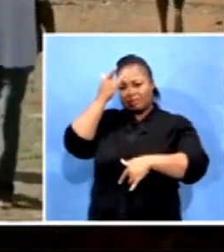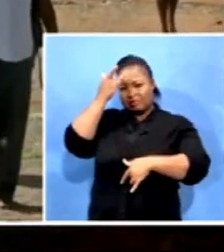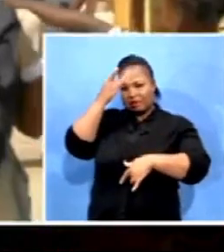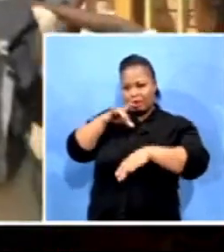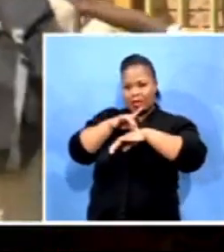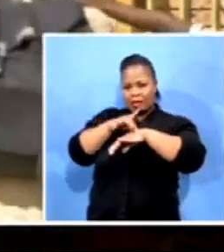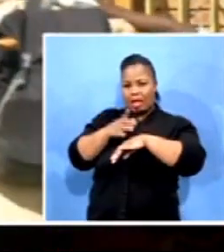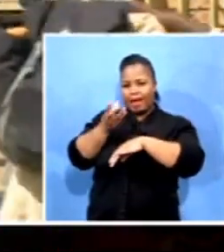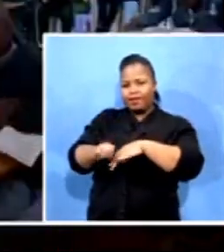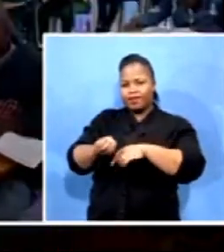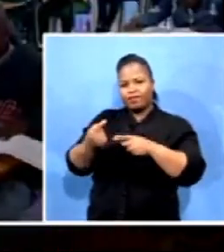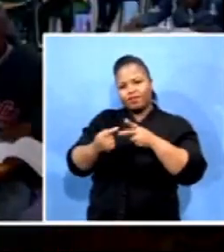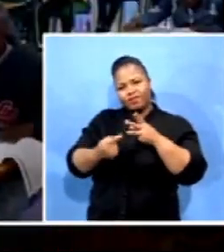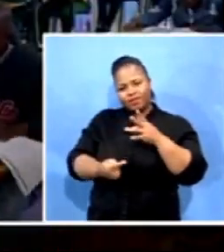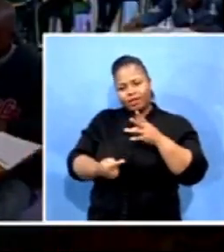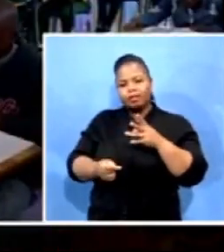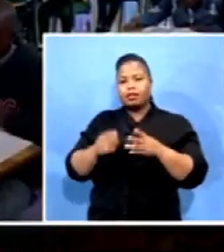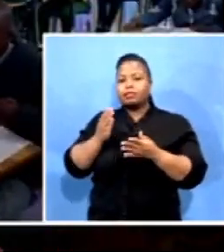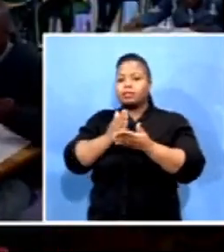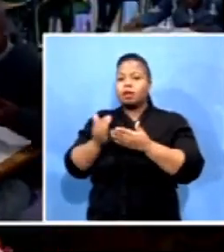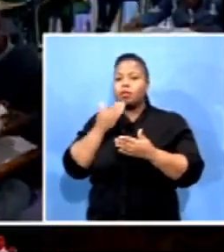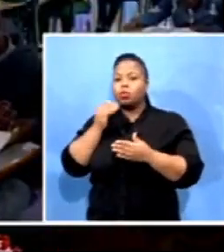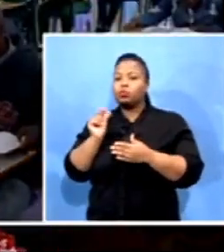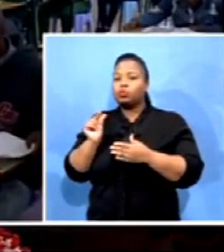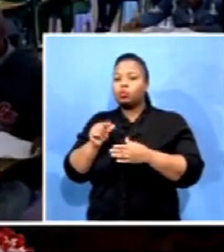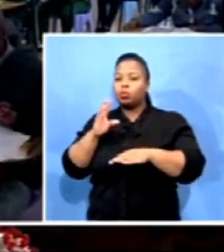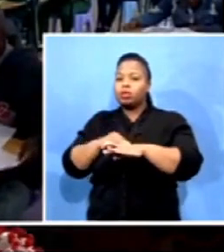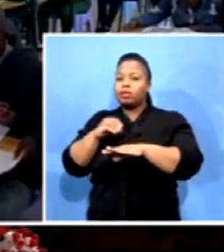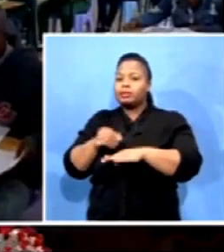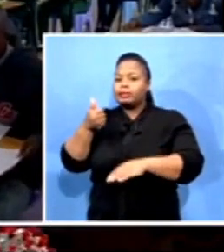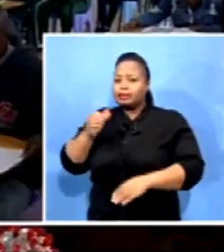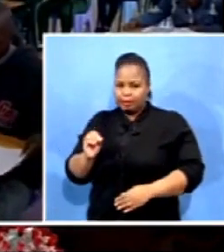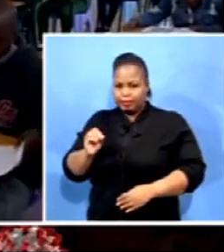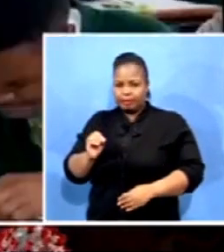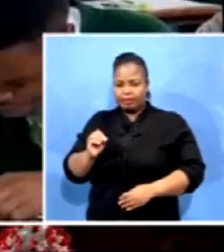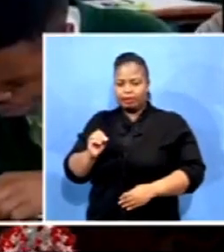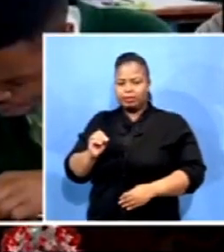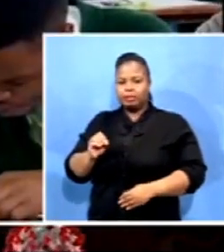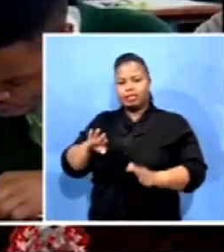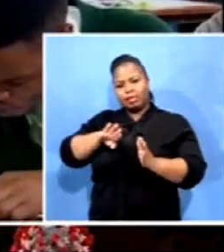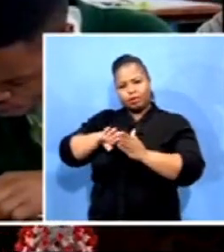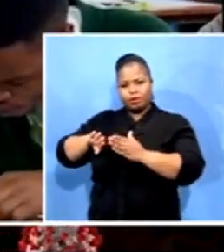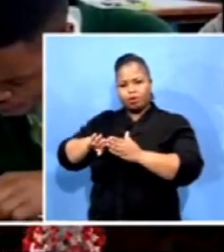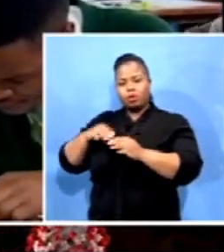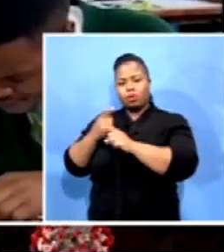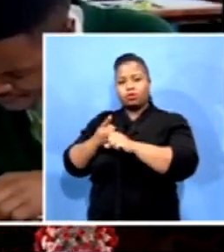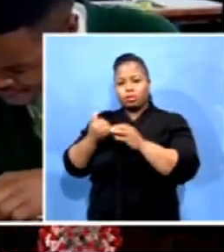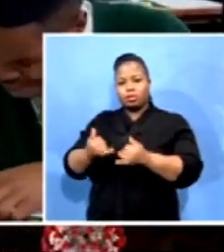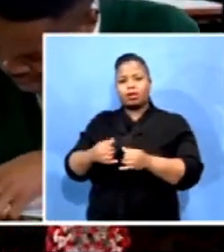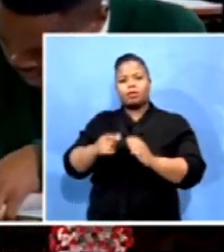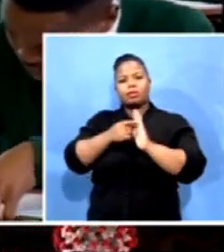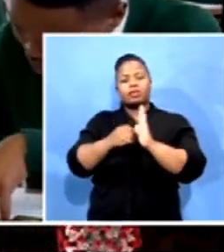that particular age of 60 or so. So as we open the sector on the 1st, on